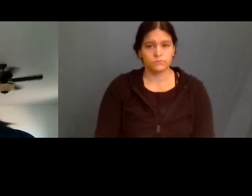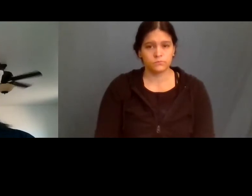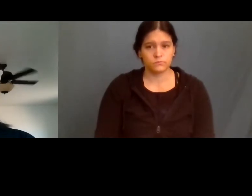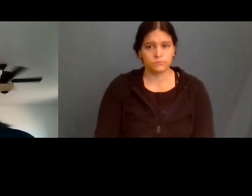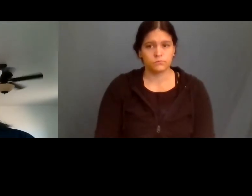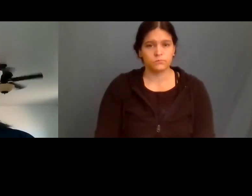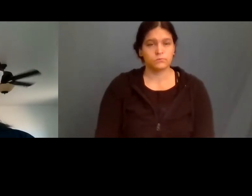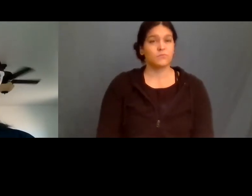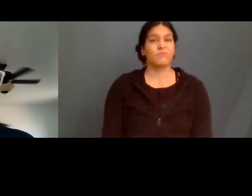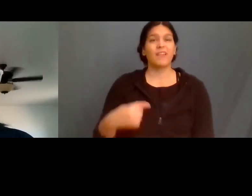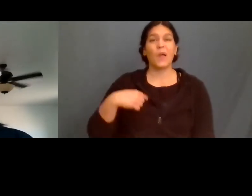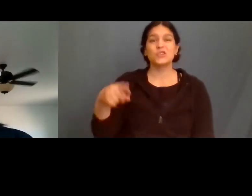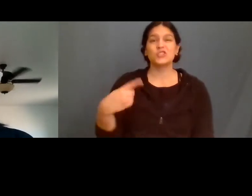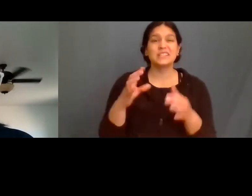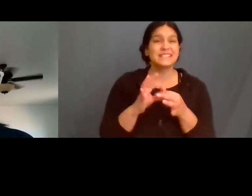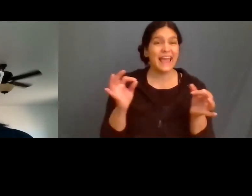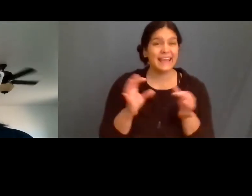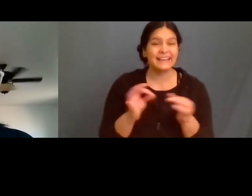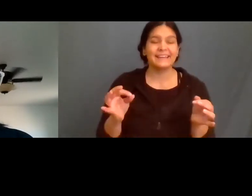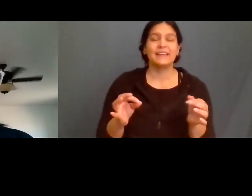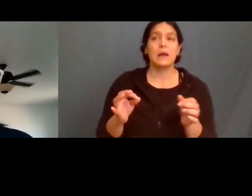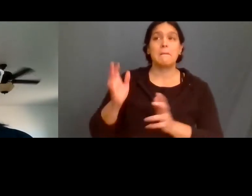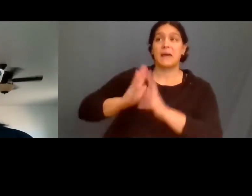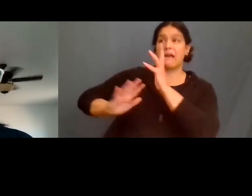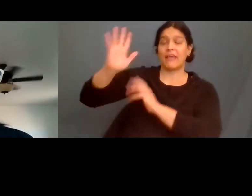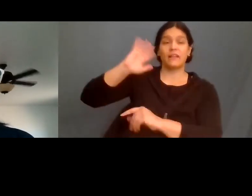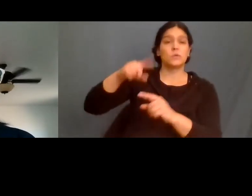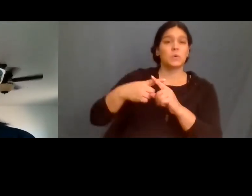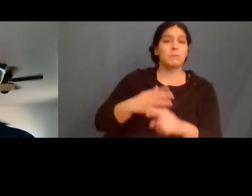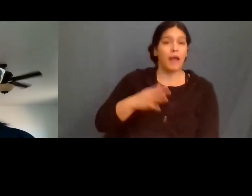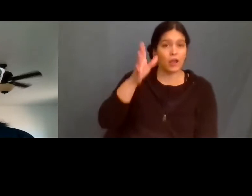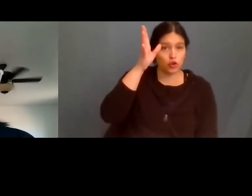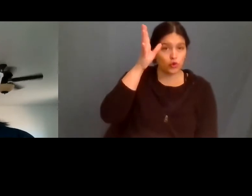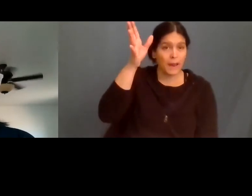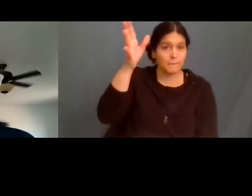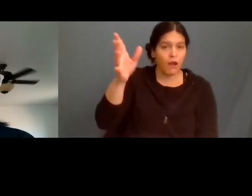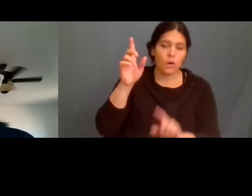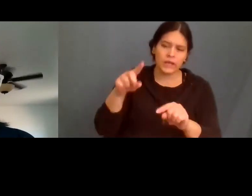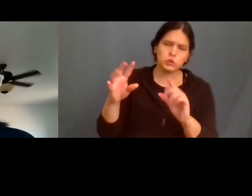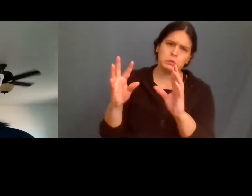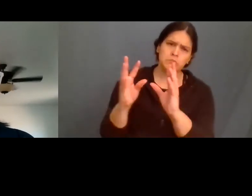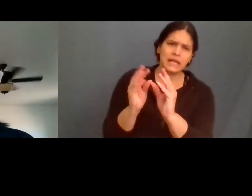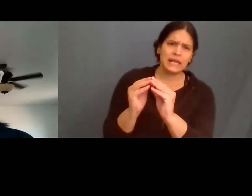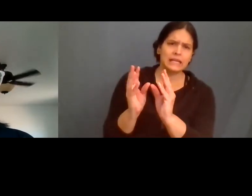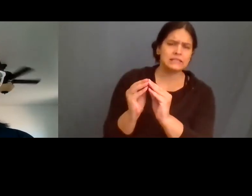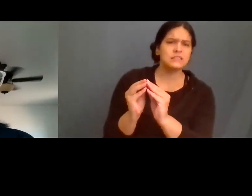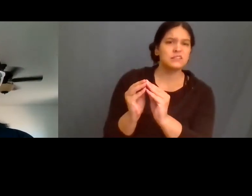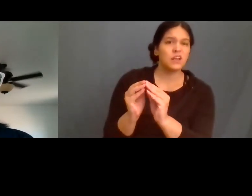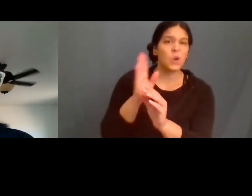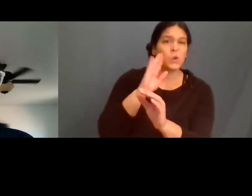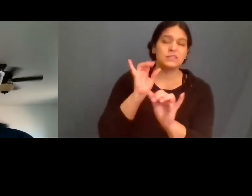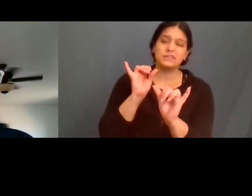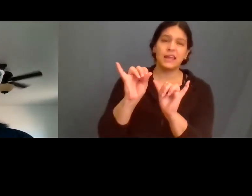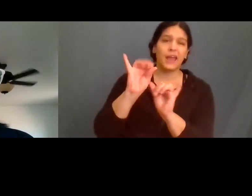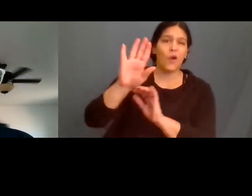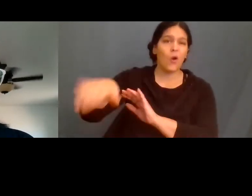I was just saying that back then when my grandpa went to meetings in Winder Rock, he spent the night. It was